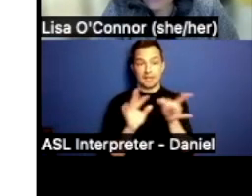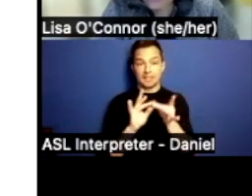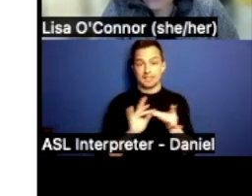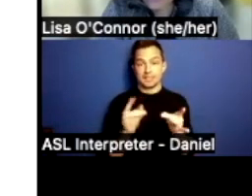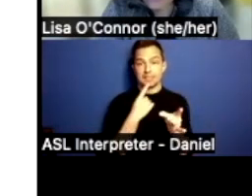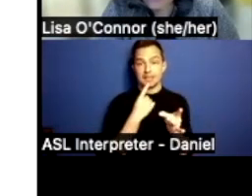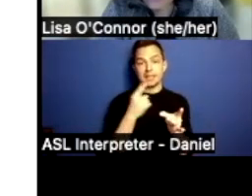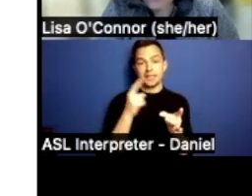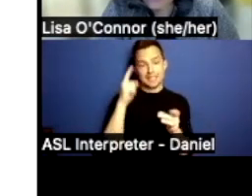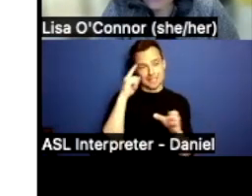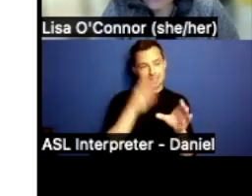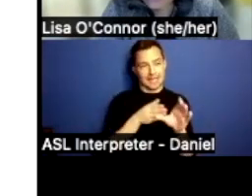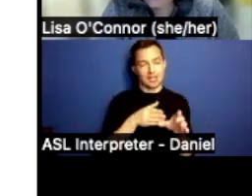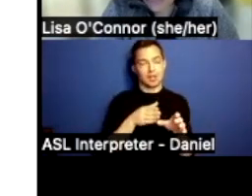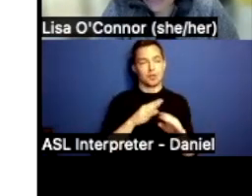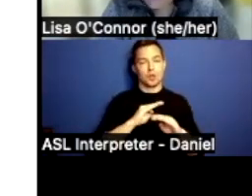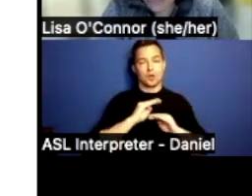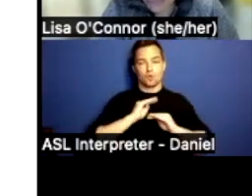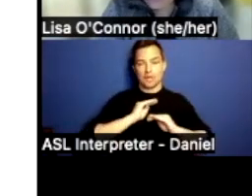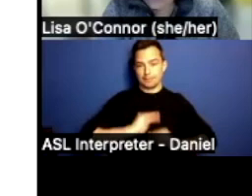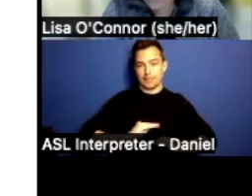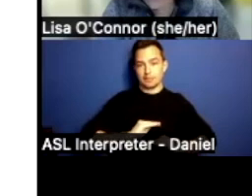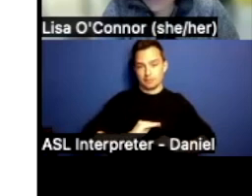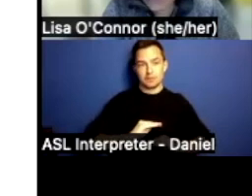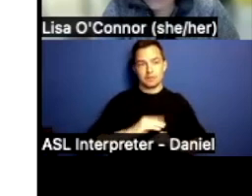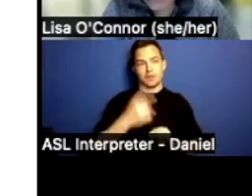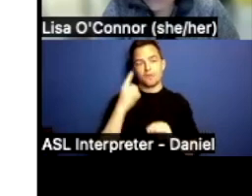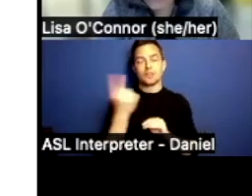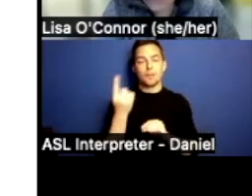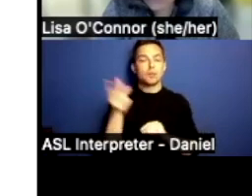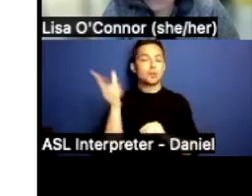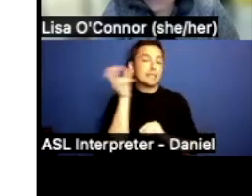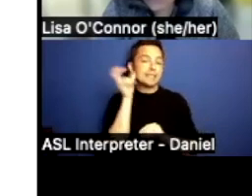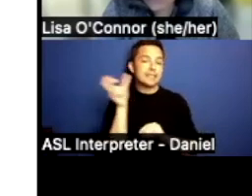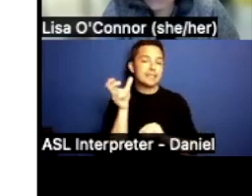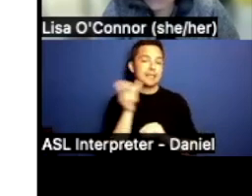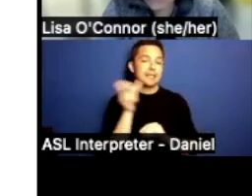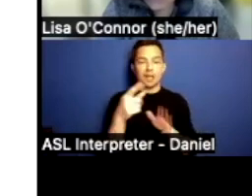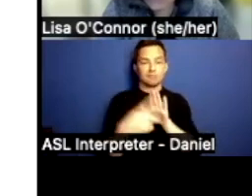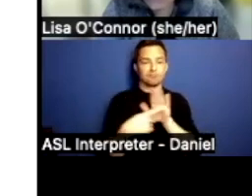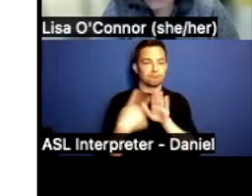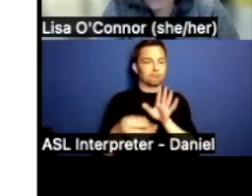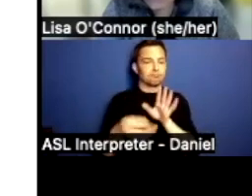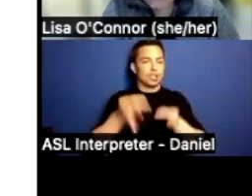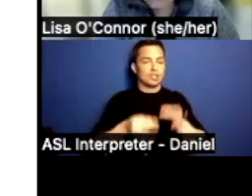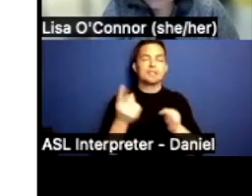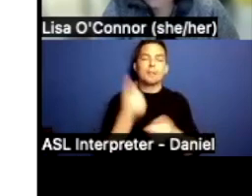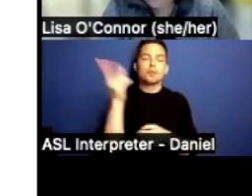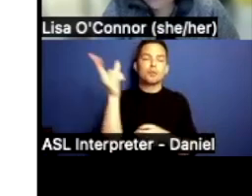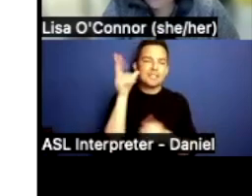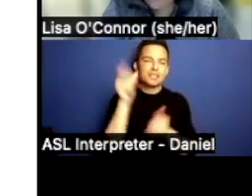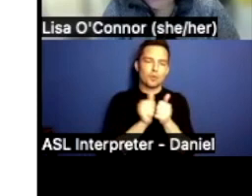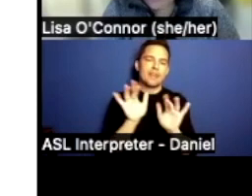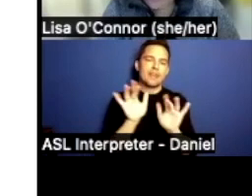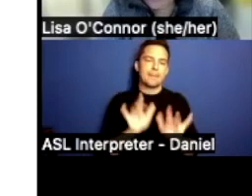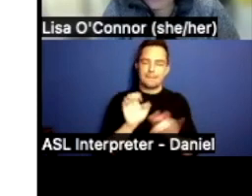about psychological respite through someone listening without judgment, someone listening with empathy.